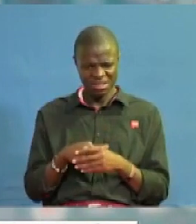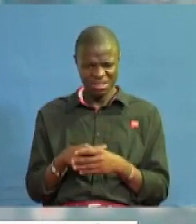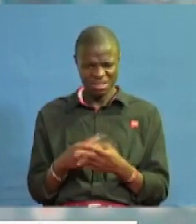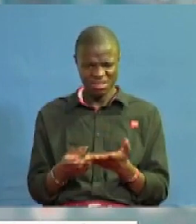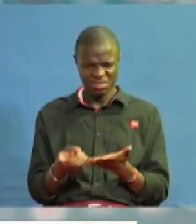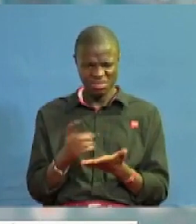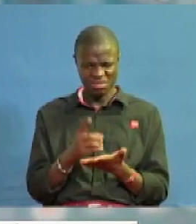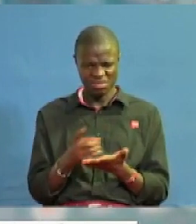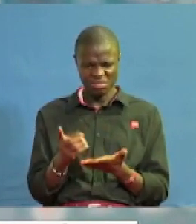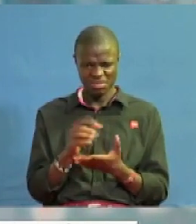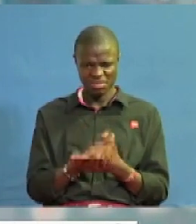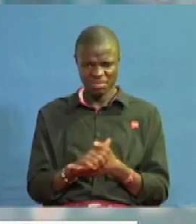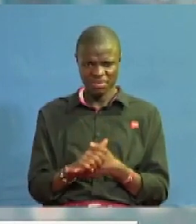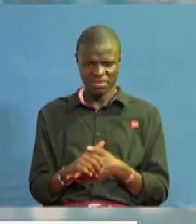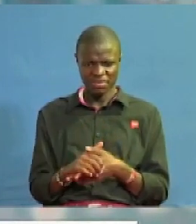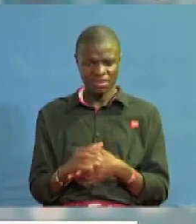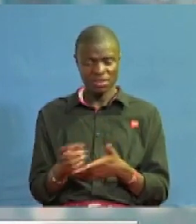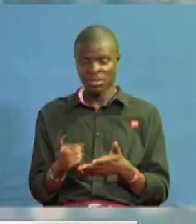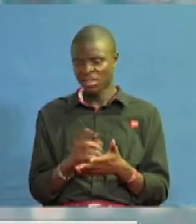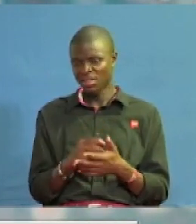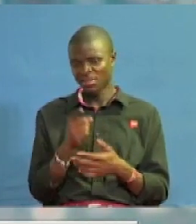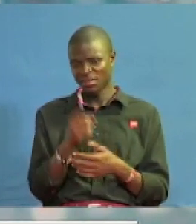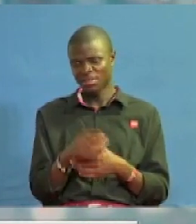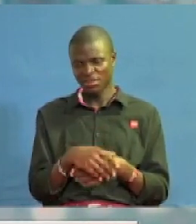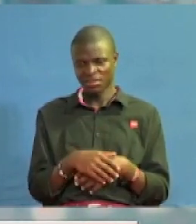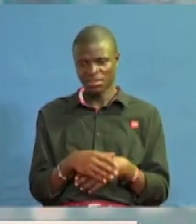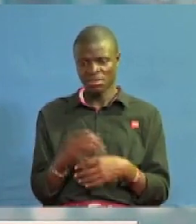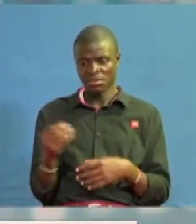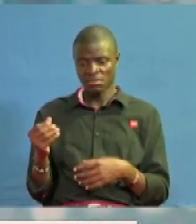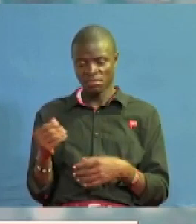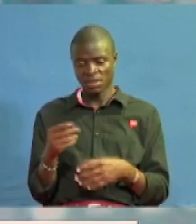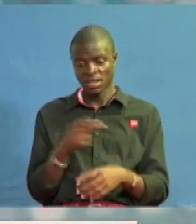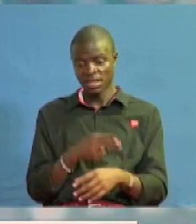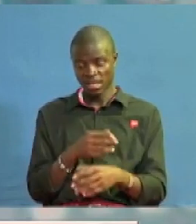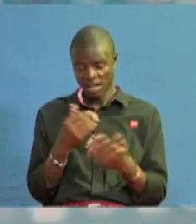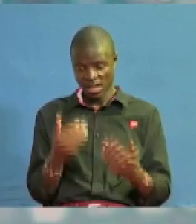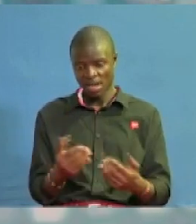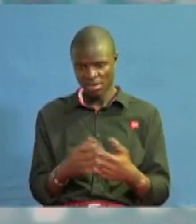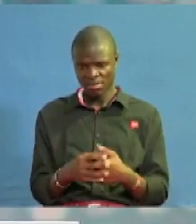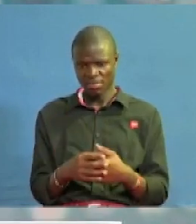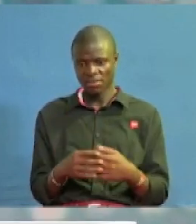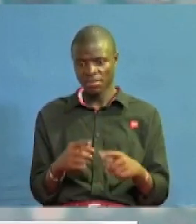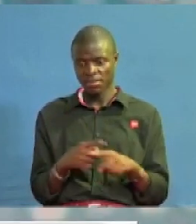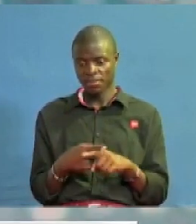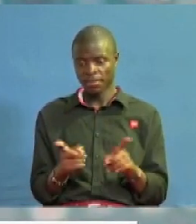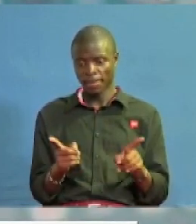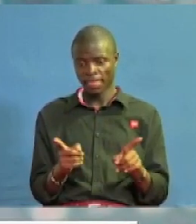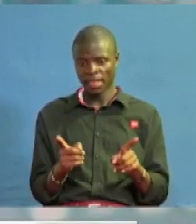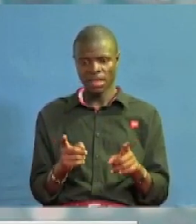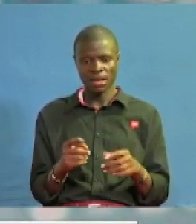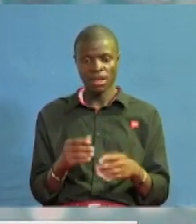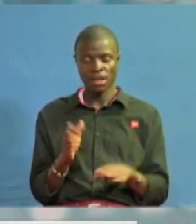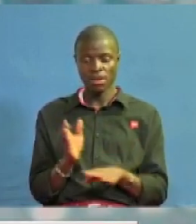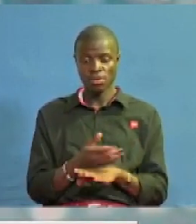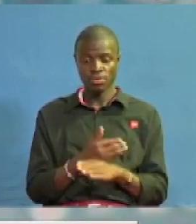growth stocks. All right. Probably stocks that will not give you an income at the moment, but they have promising future.